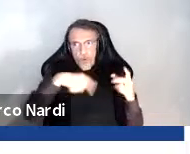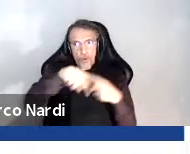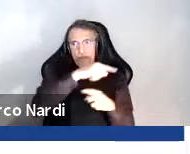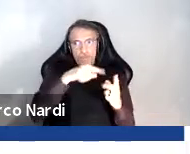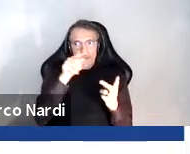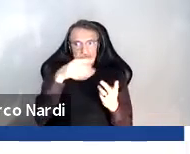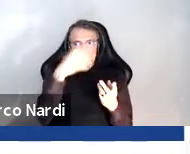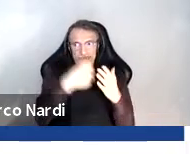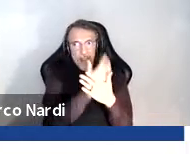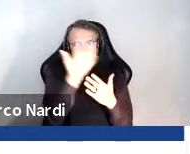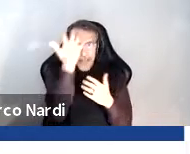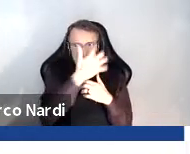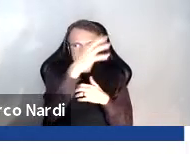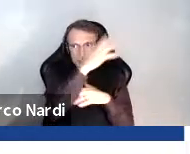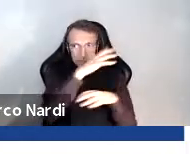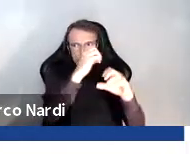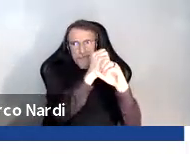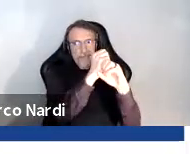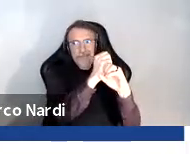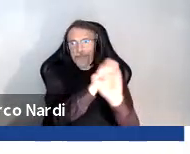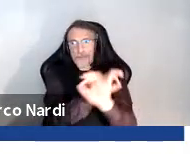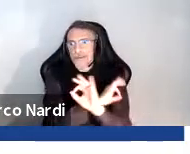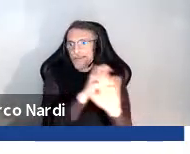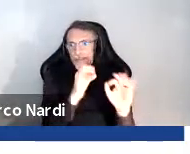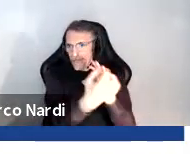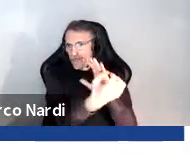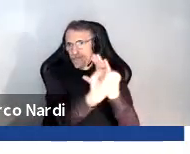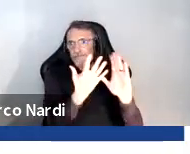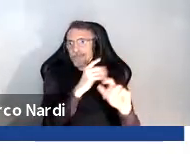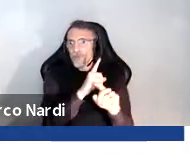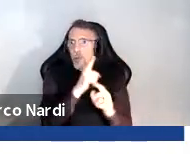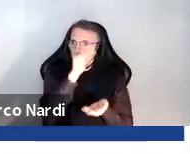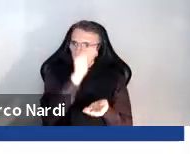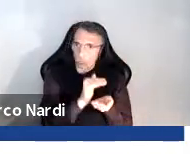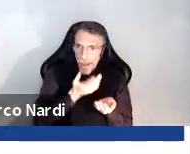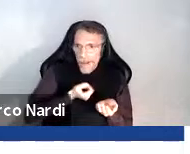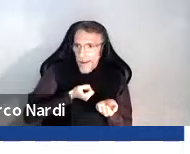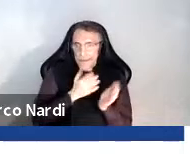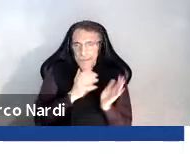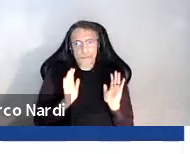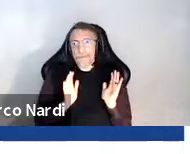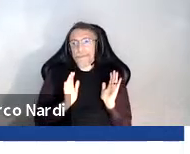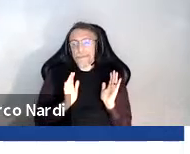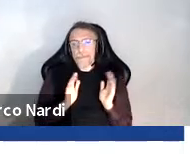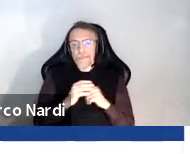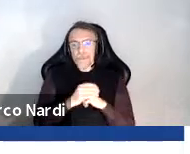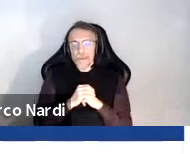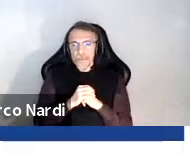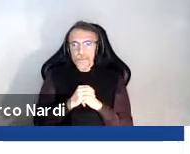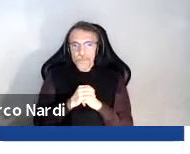for developing economies, especially low-income countries, okay? Especially in terms of